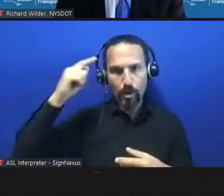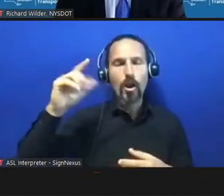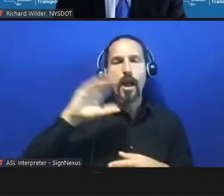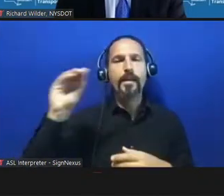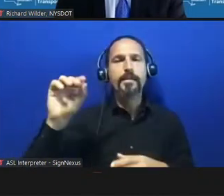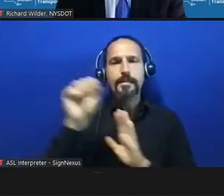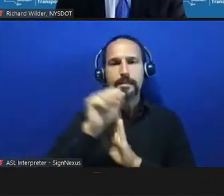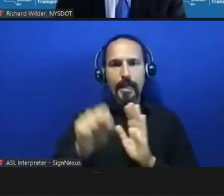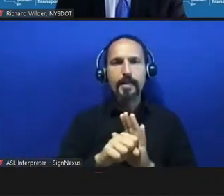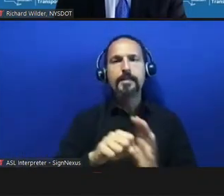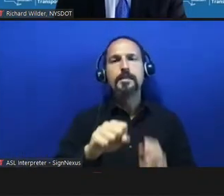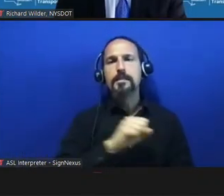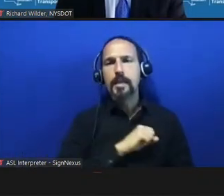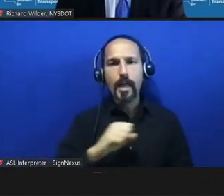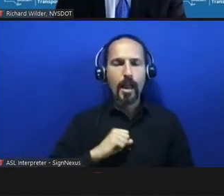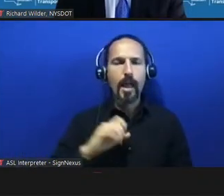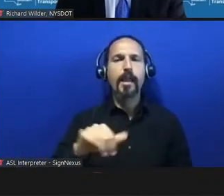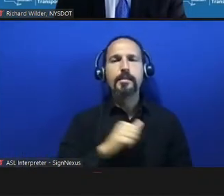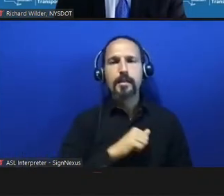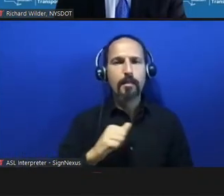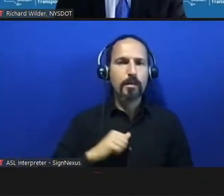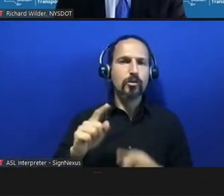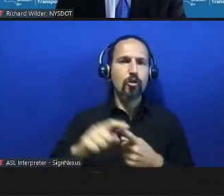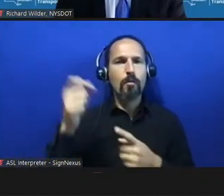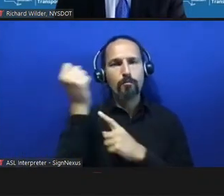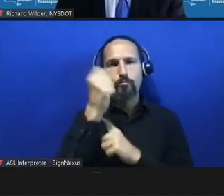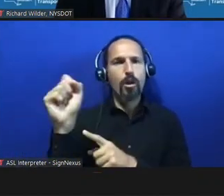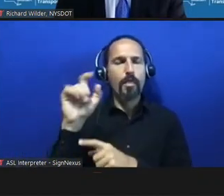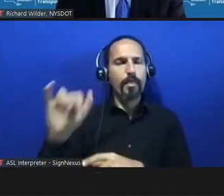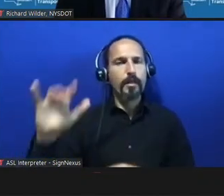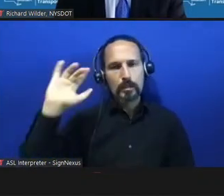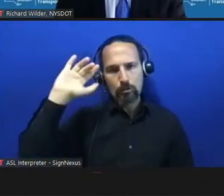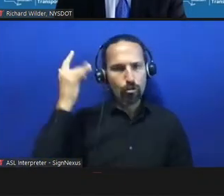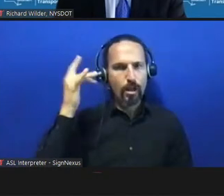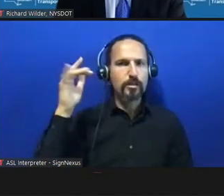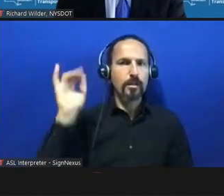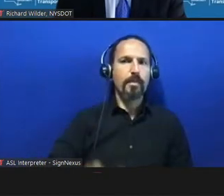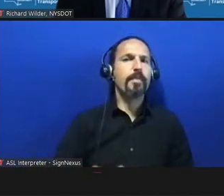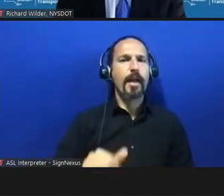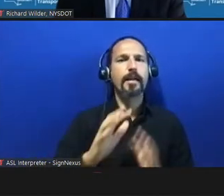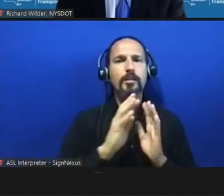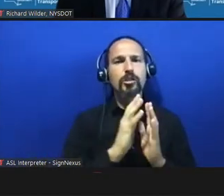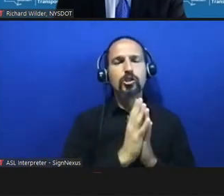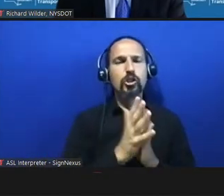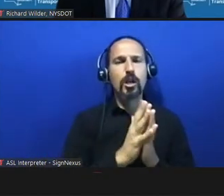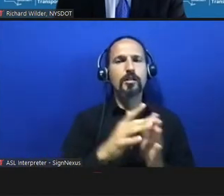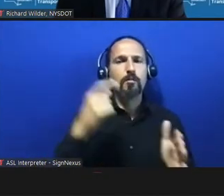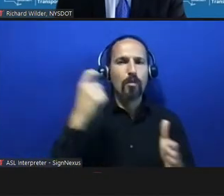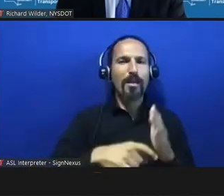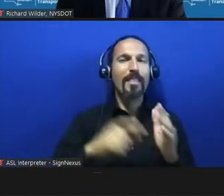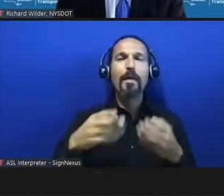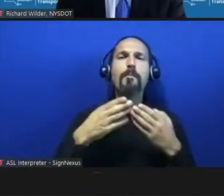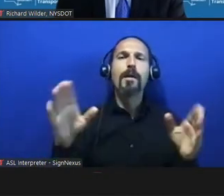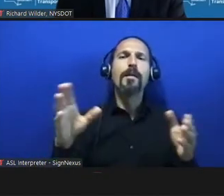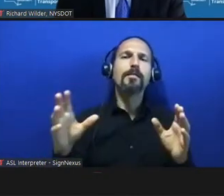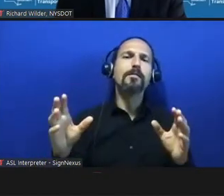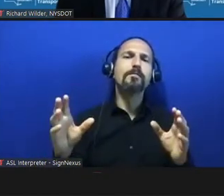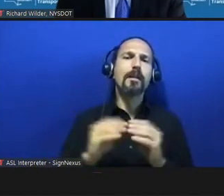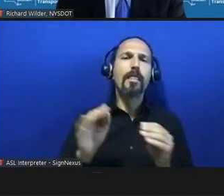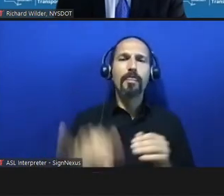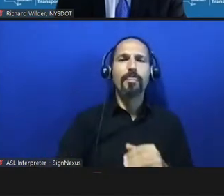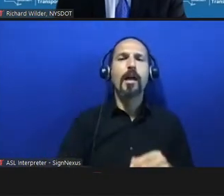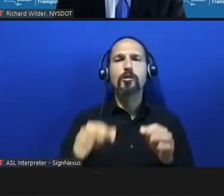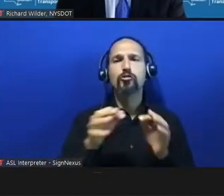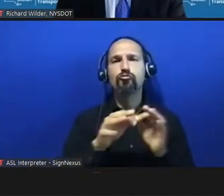senators and assembly men through protest this outrageous congestion texts these public meetings are being transcribed